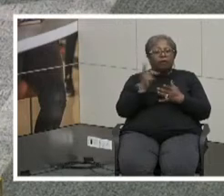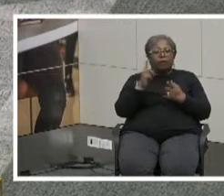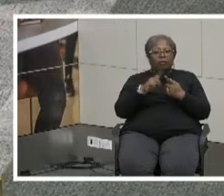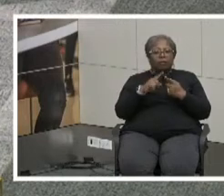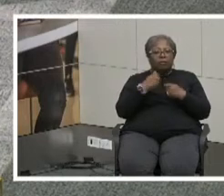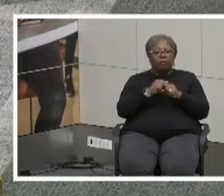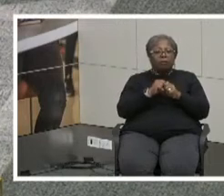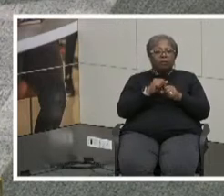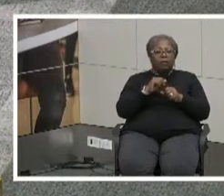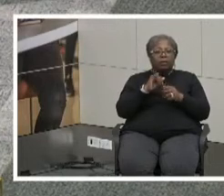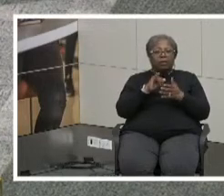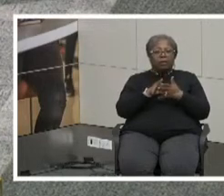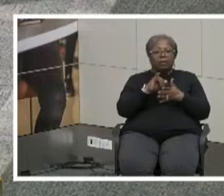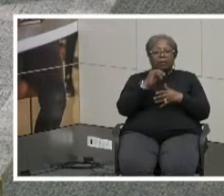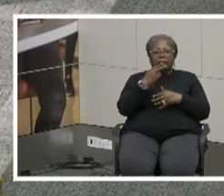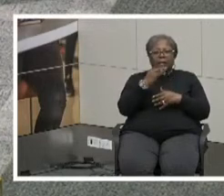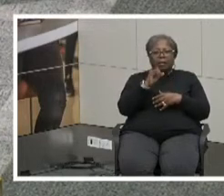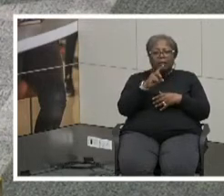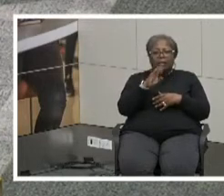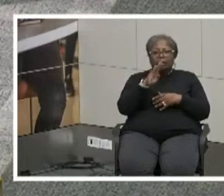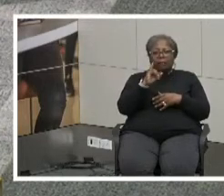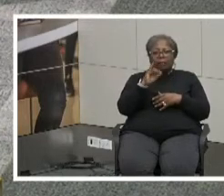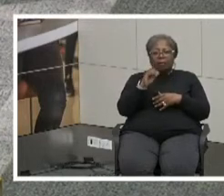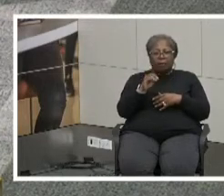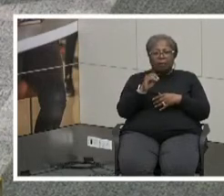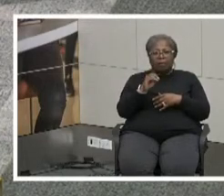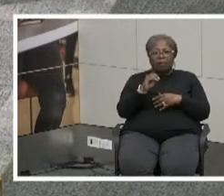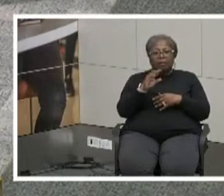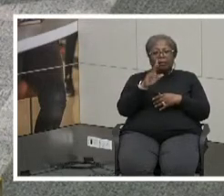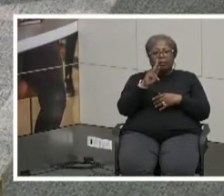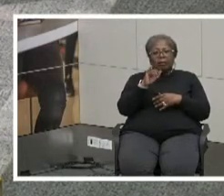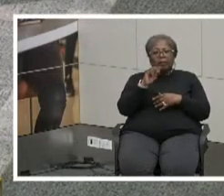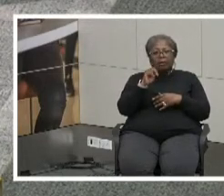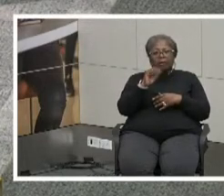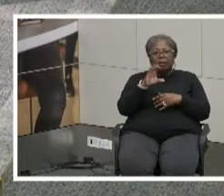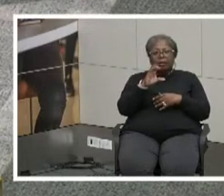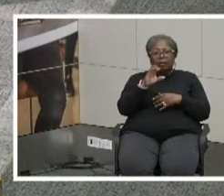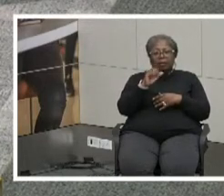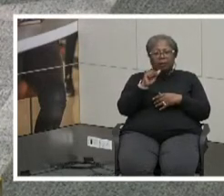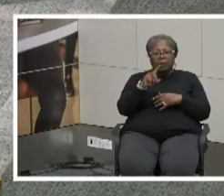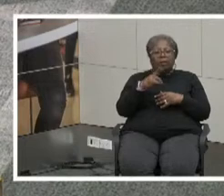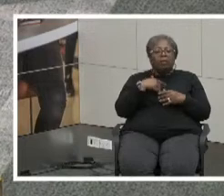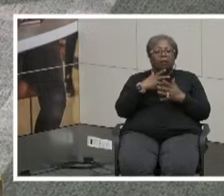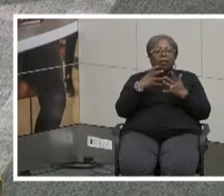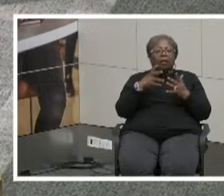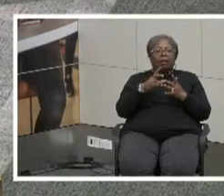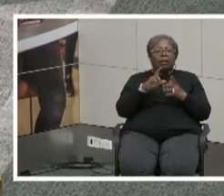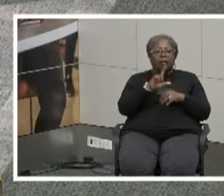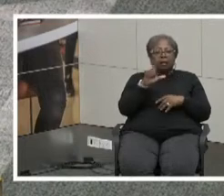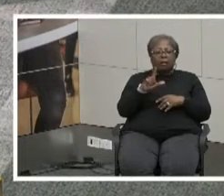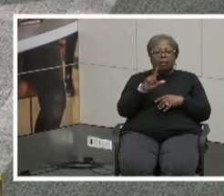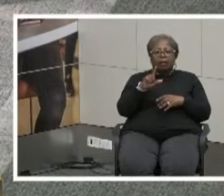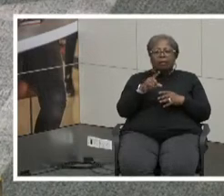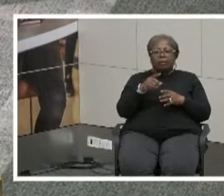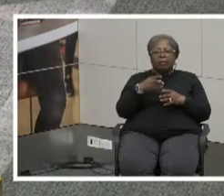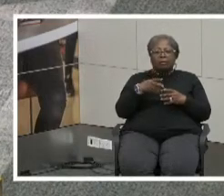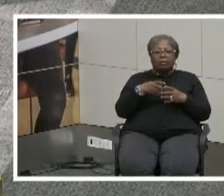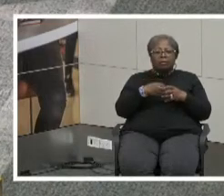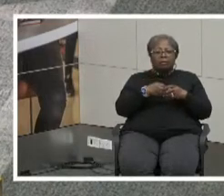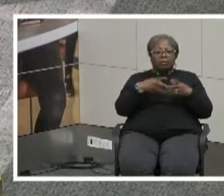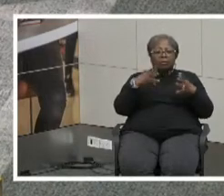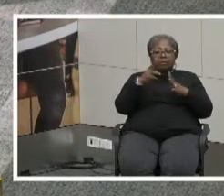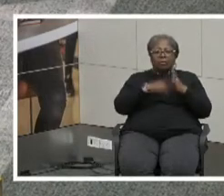this hi on her HISD bio con Kate has some really nice libraries this week's chronical article on ccad's expansion